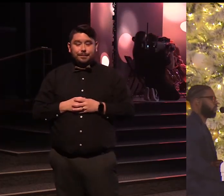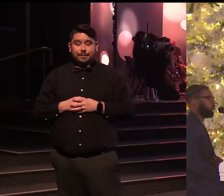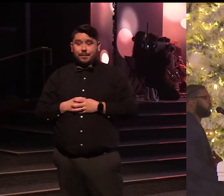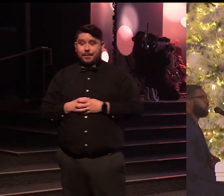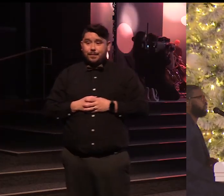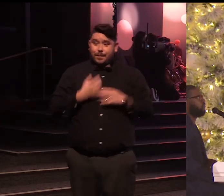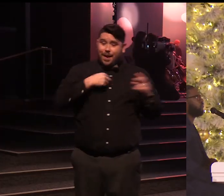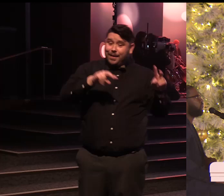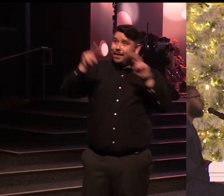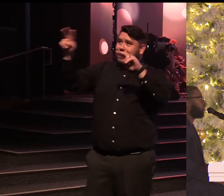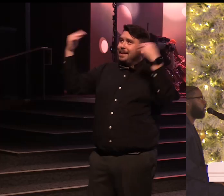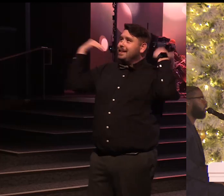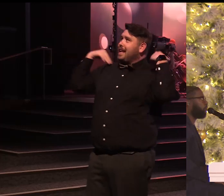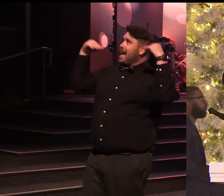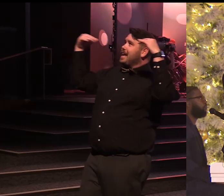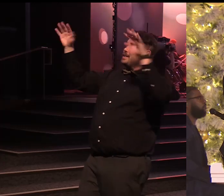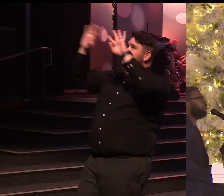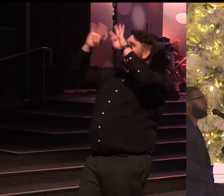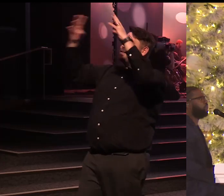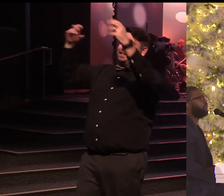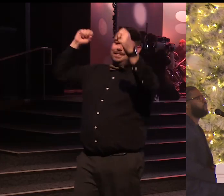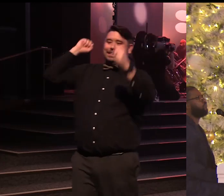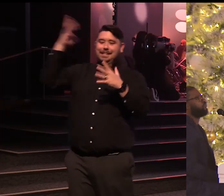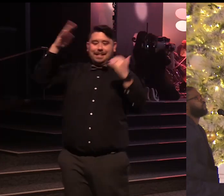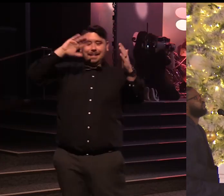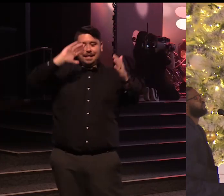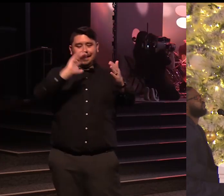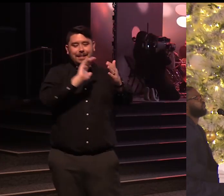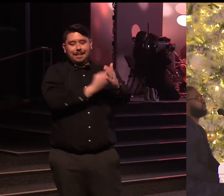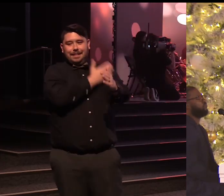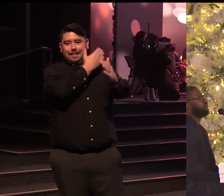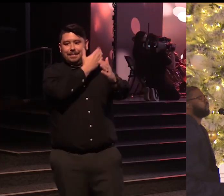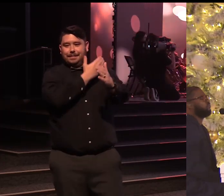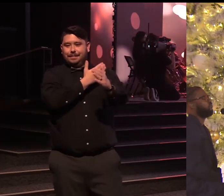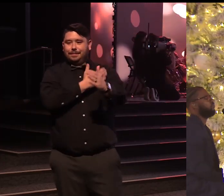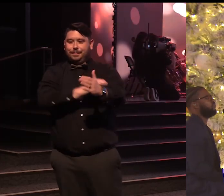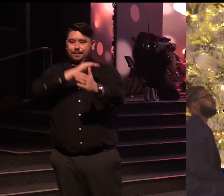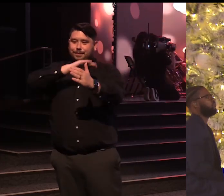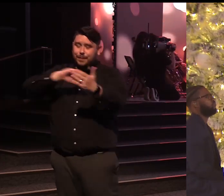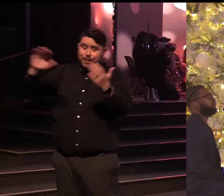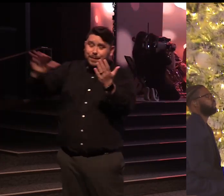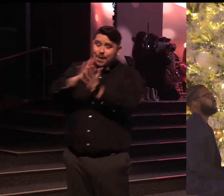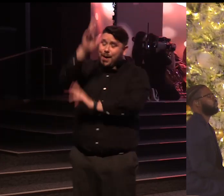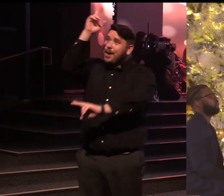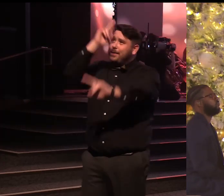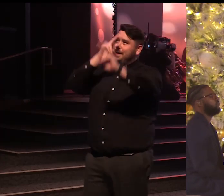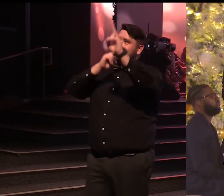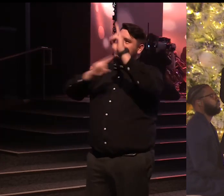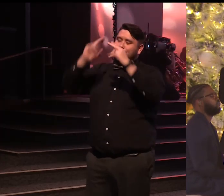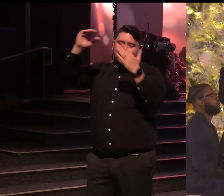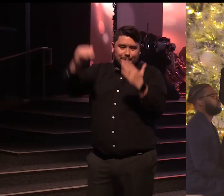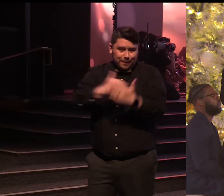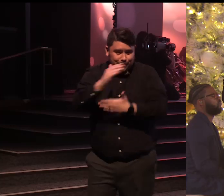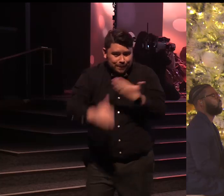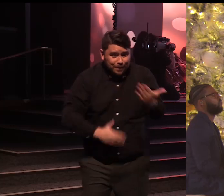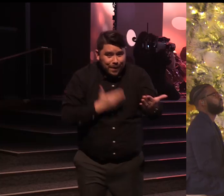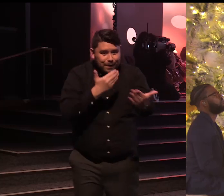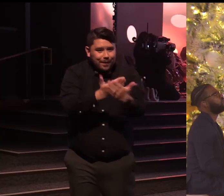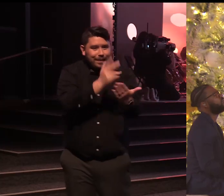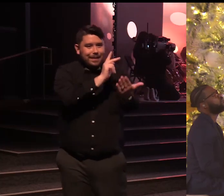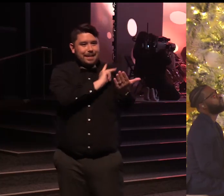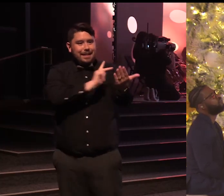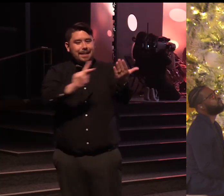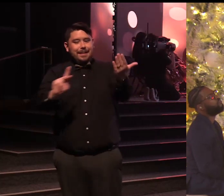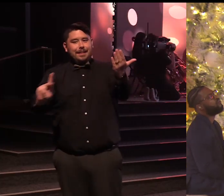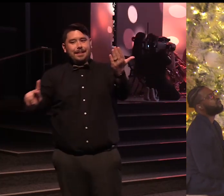Hark the herald angels sing, glory to